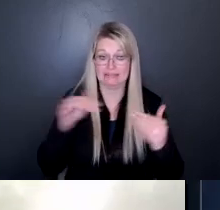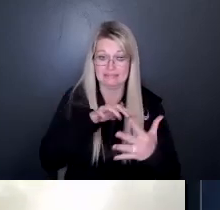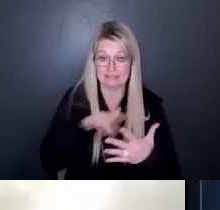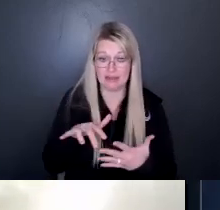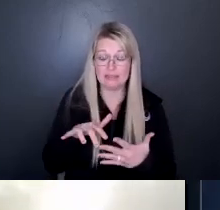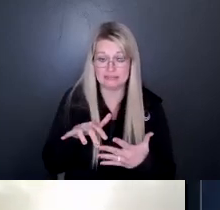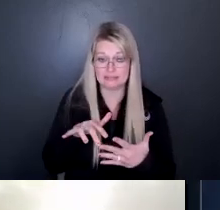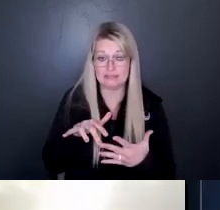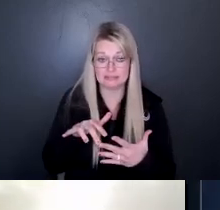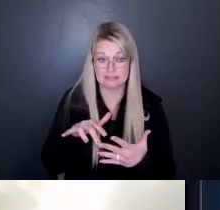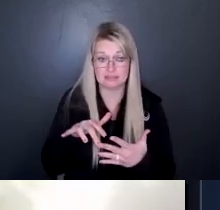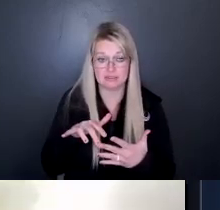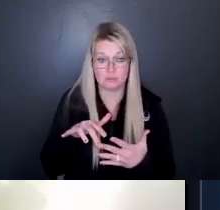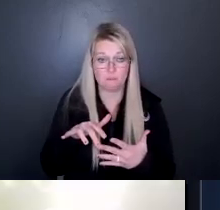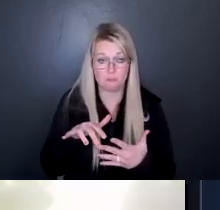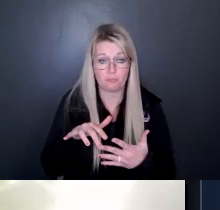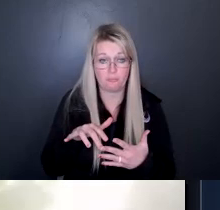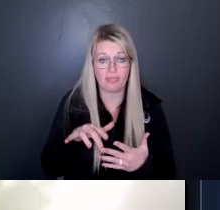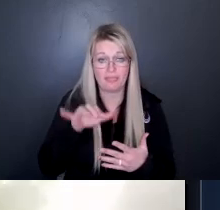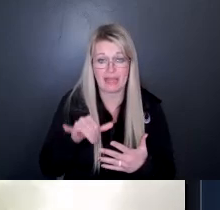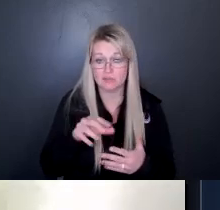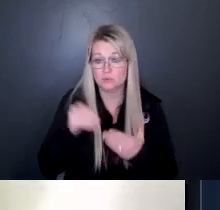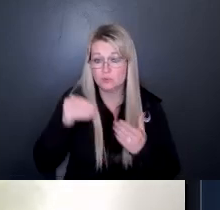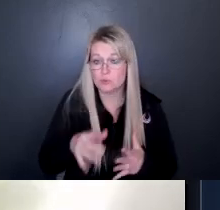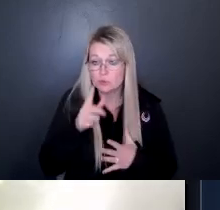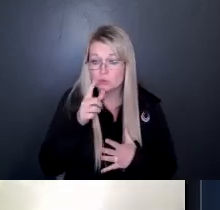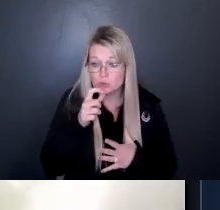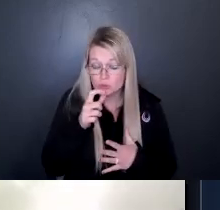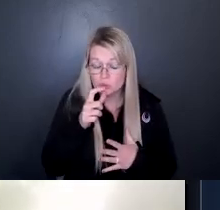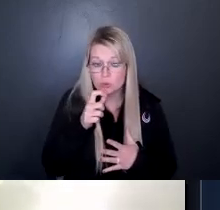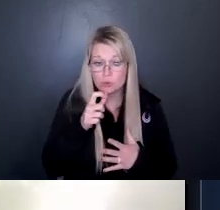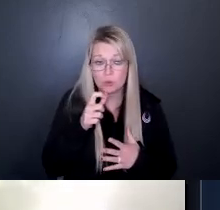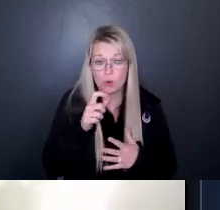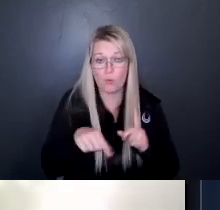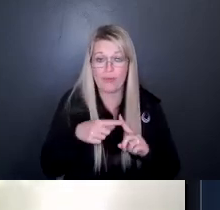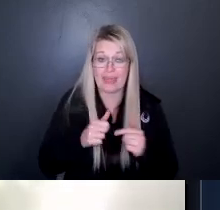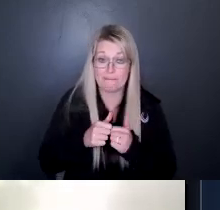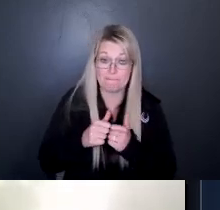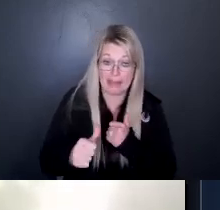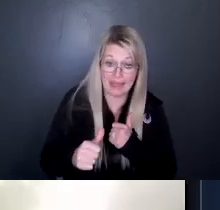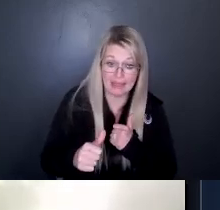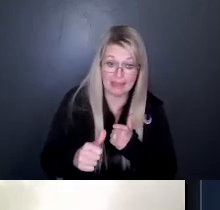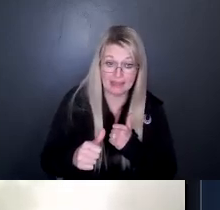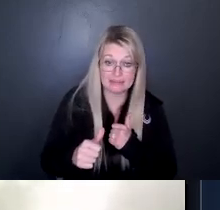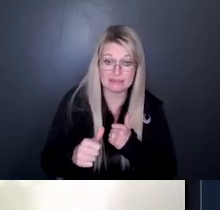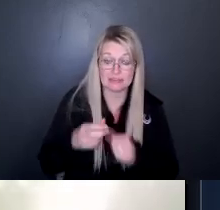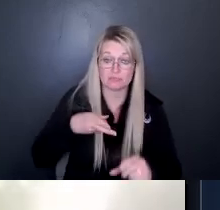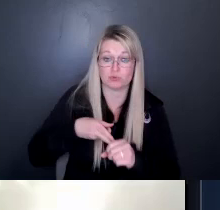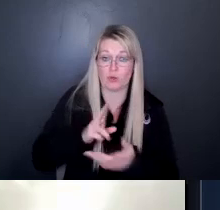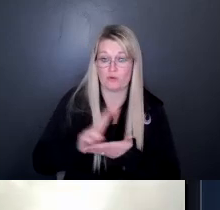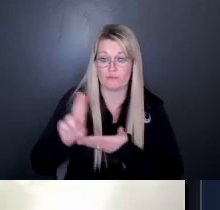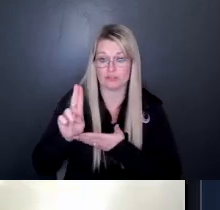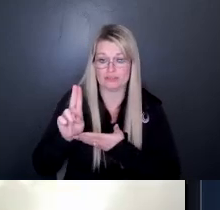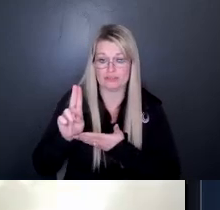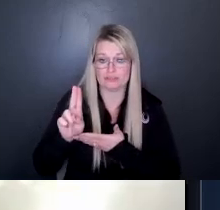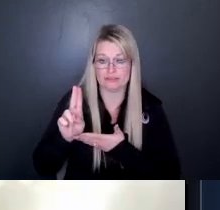studies. These are students who, upon passing, they join universities